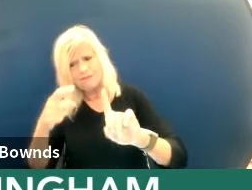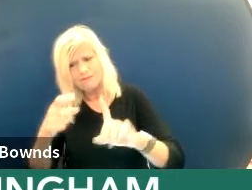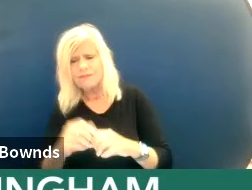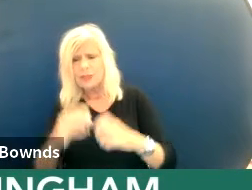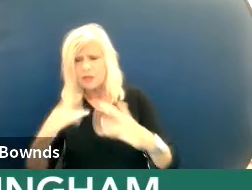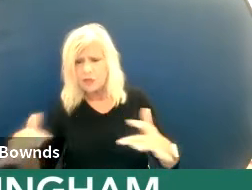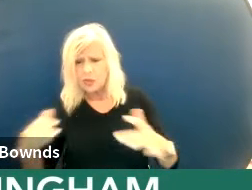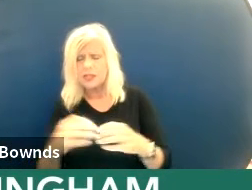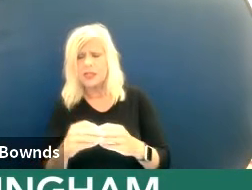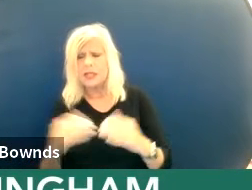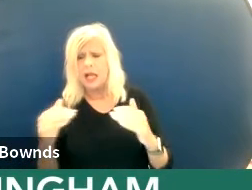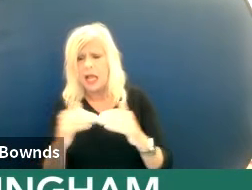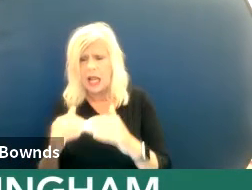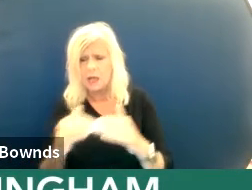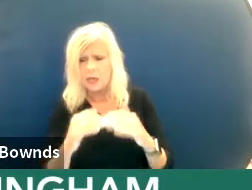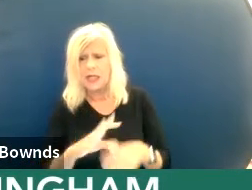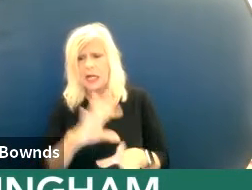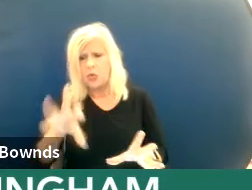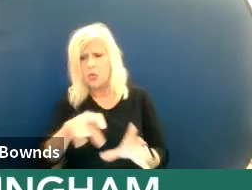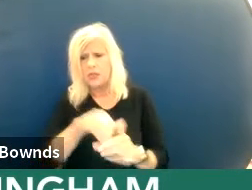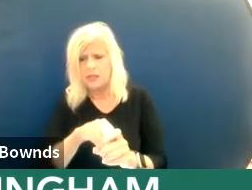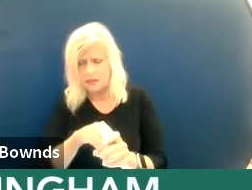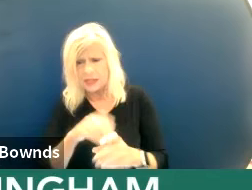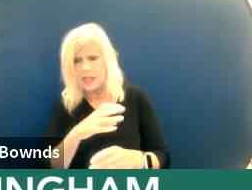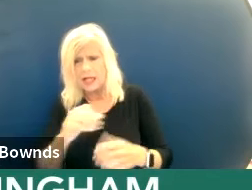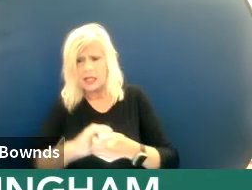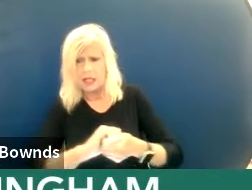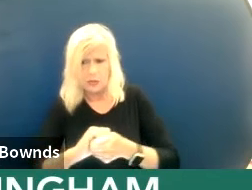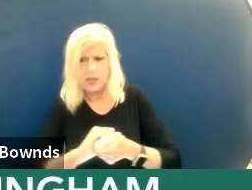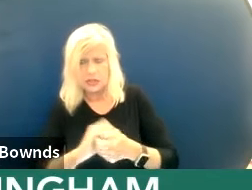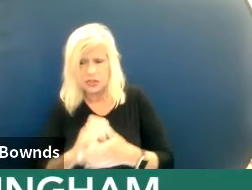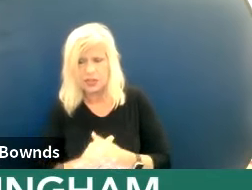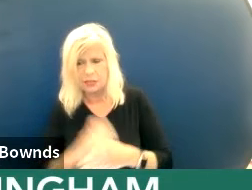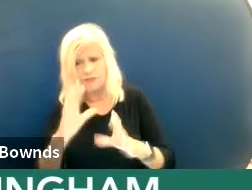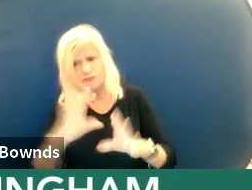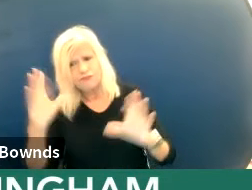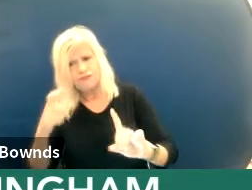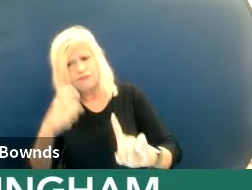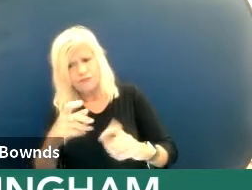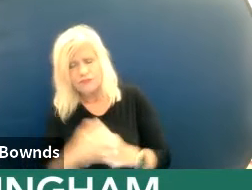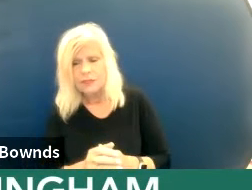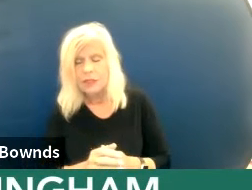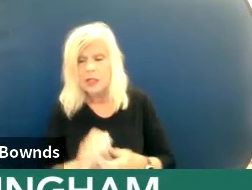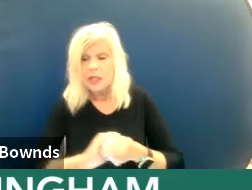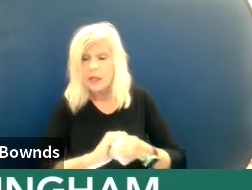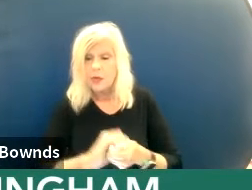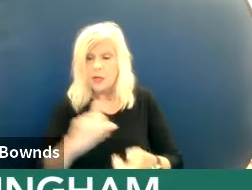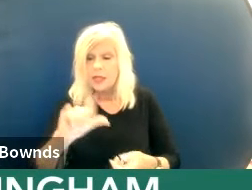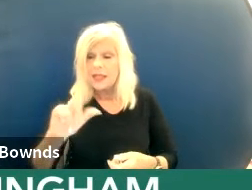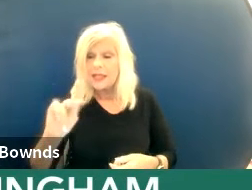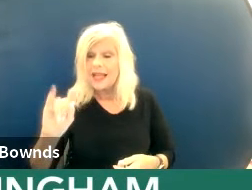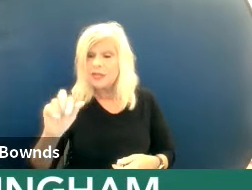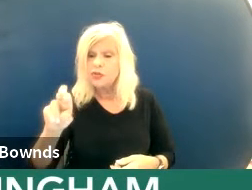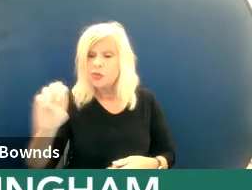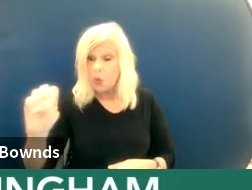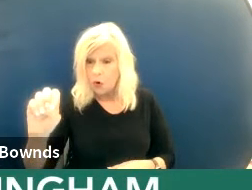and inclusiveness, and collaboration. In addition to our collaborations with the Lakeshore Foundation, we've had